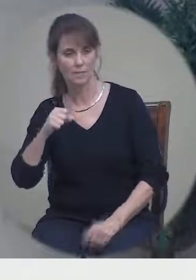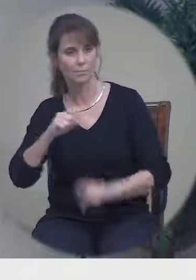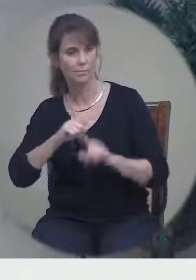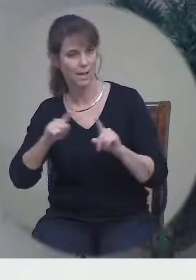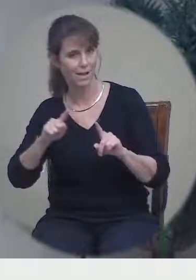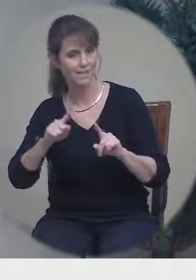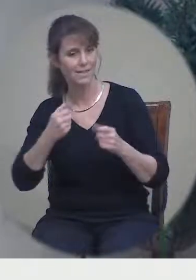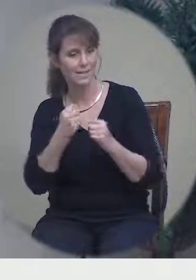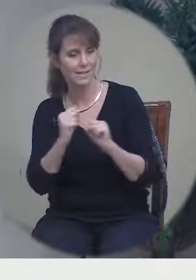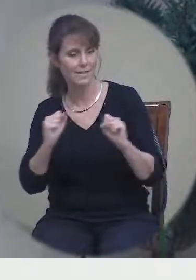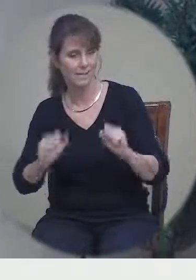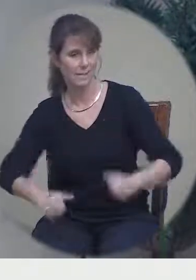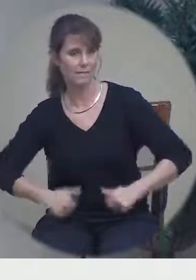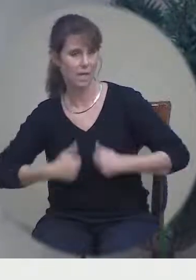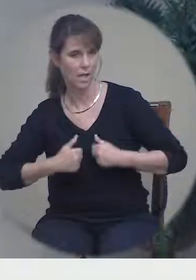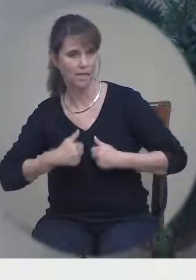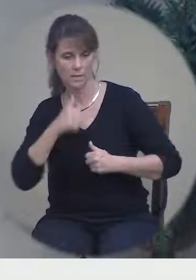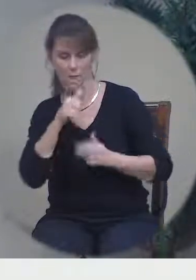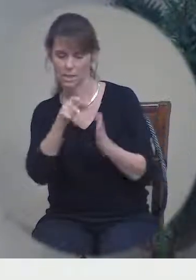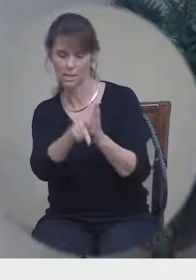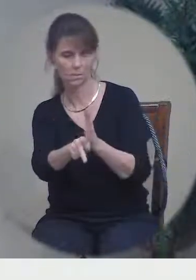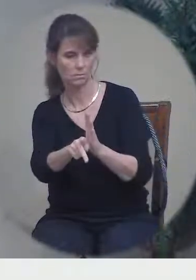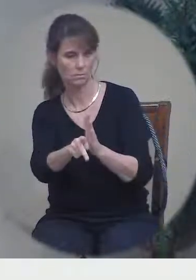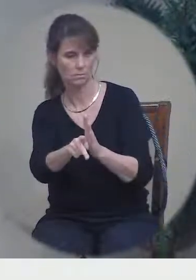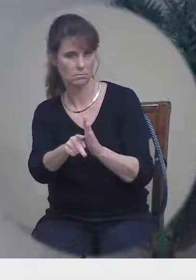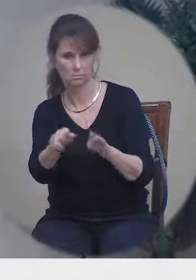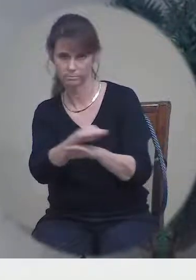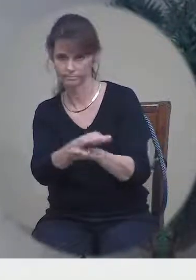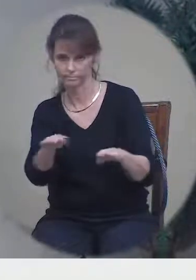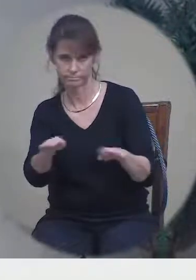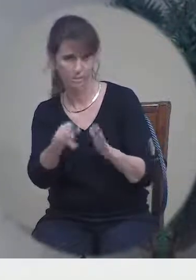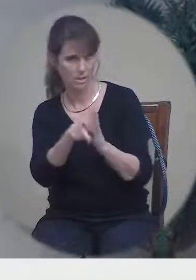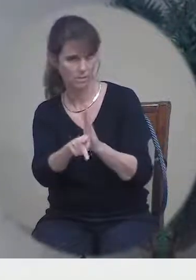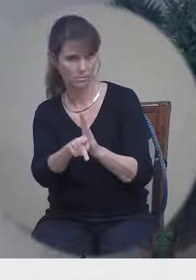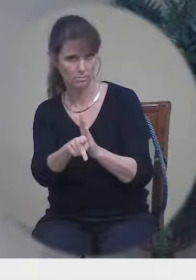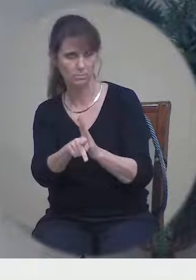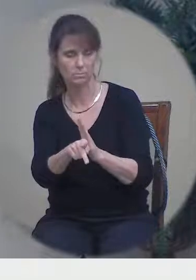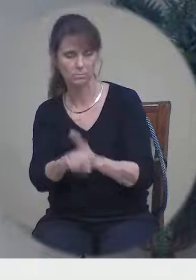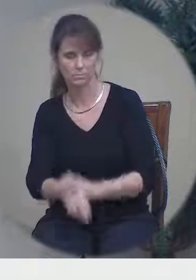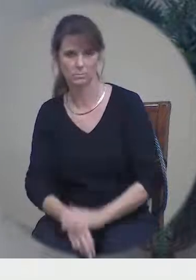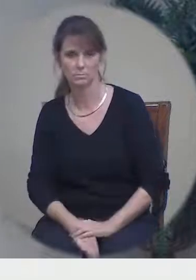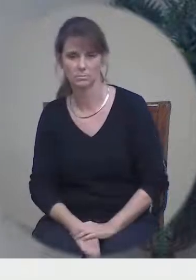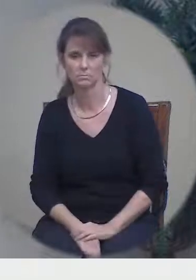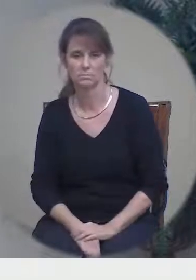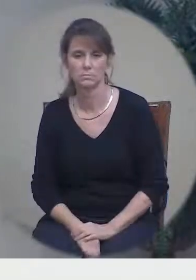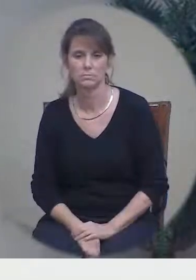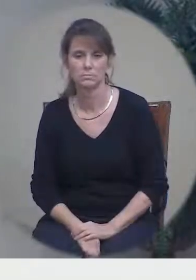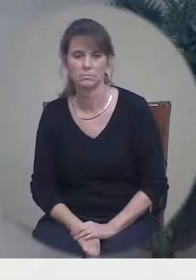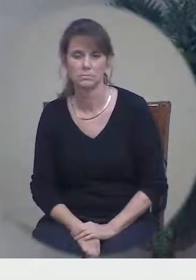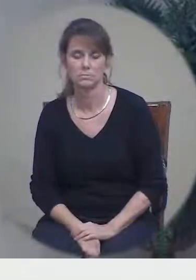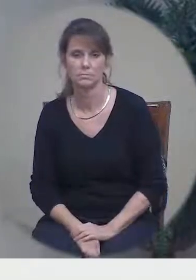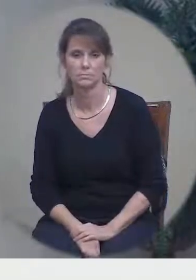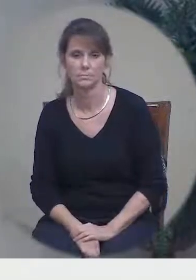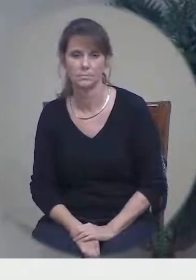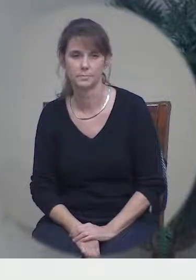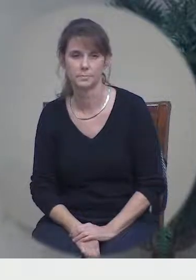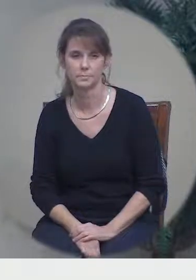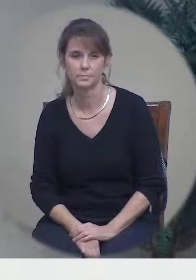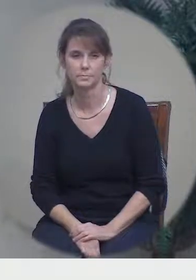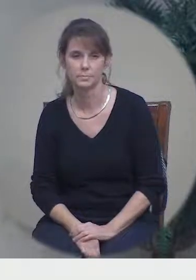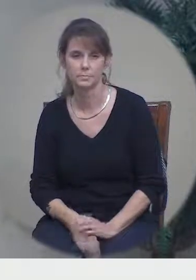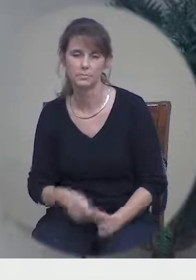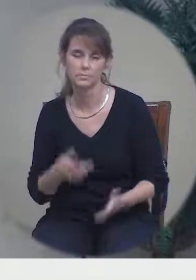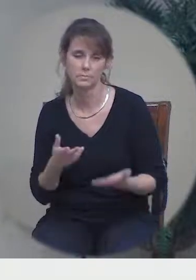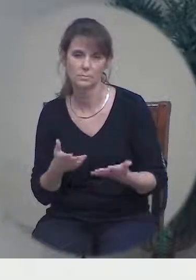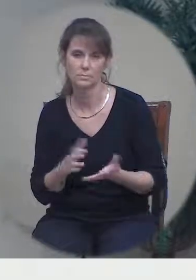started speculating. I mean, they tried to diagnose Job. You know, he's got elephantitis or some type of leprosy.